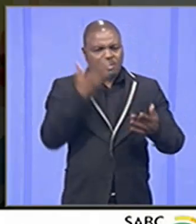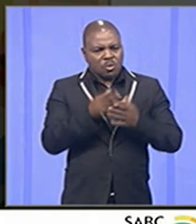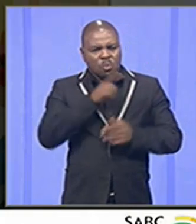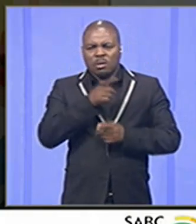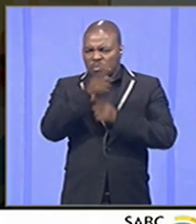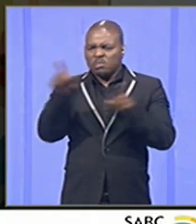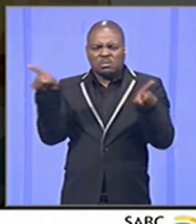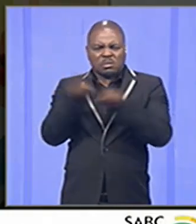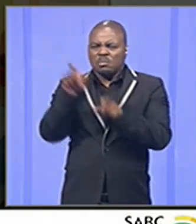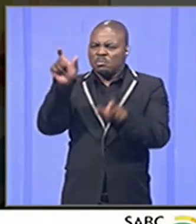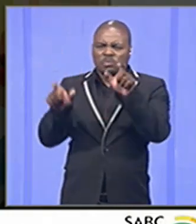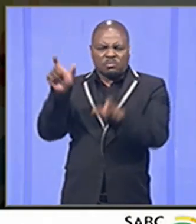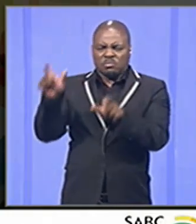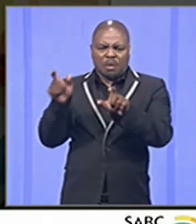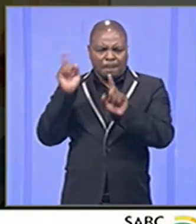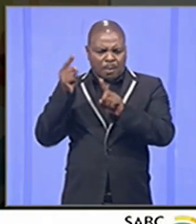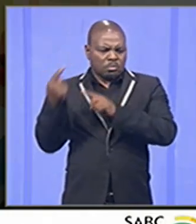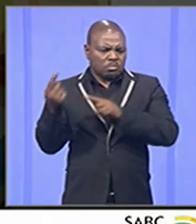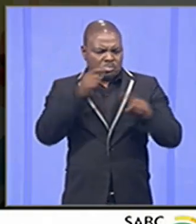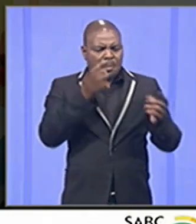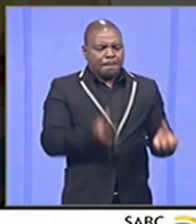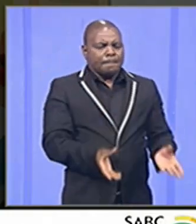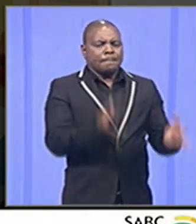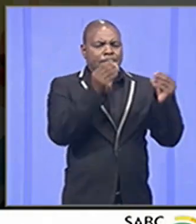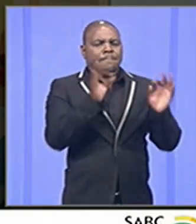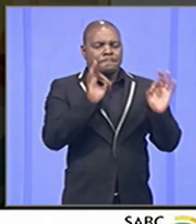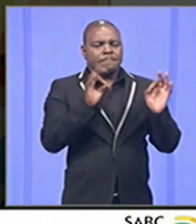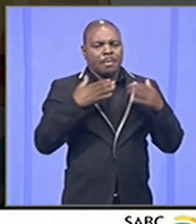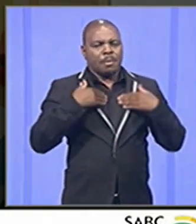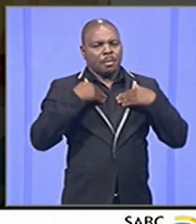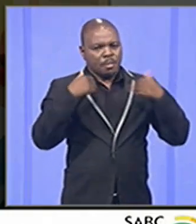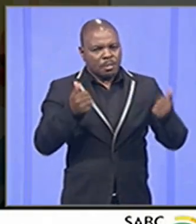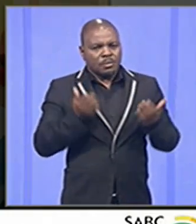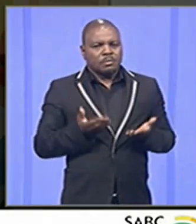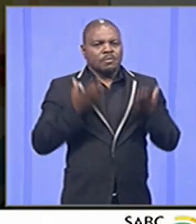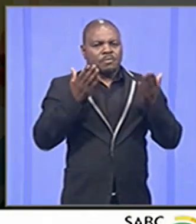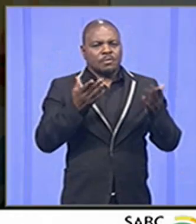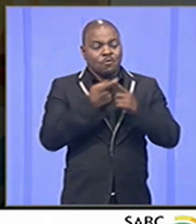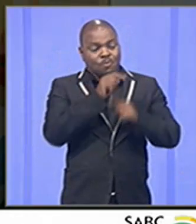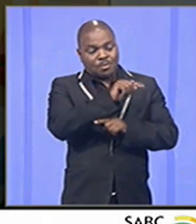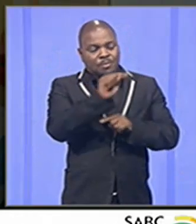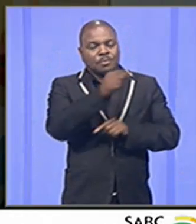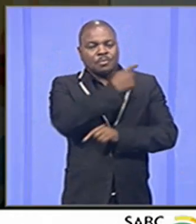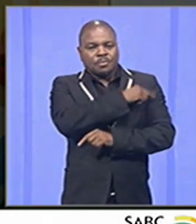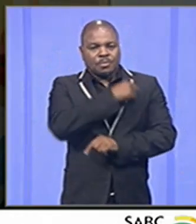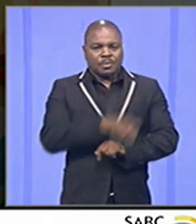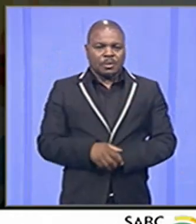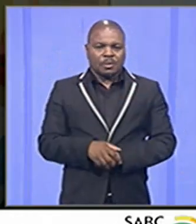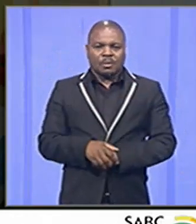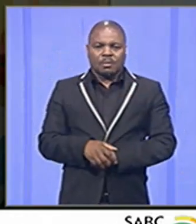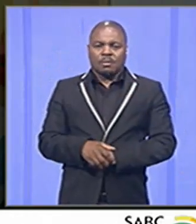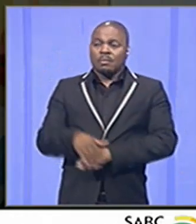batho ba tshwanetseng hore ba fumane kalafo go tswa dipetlele. Badudi ba ka dinageng tša kantle